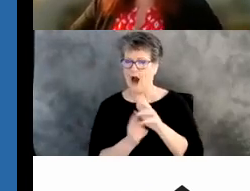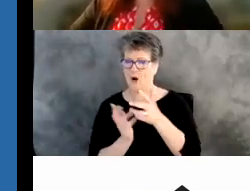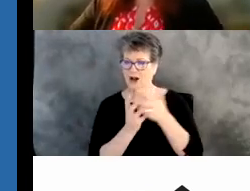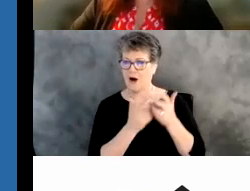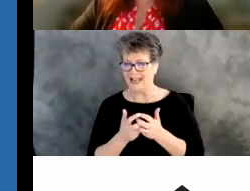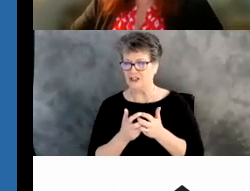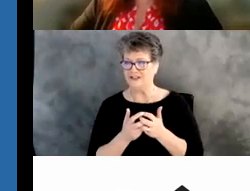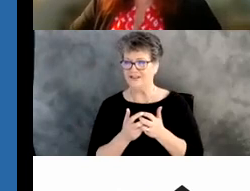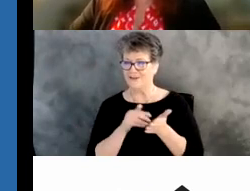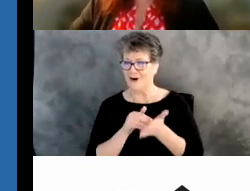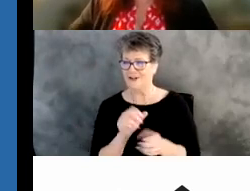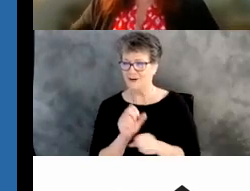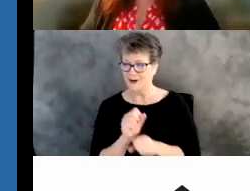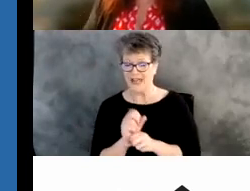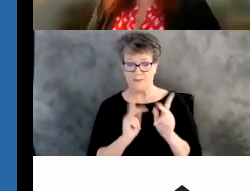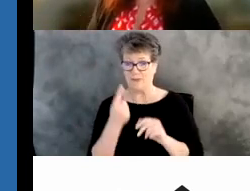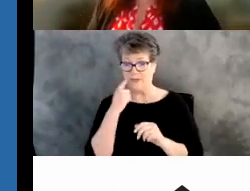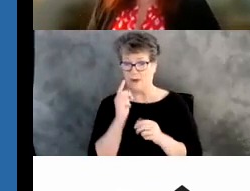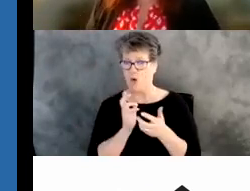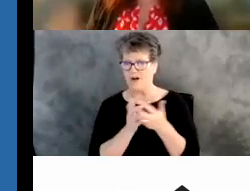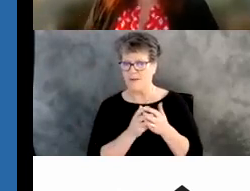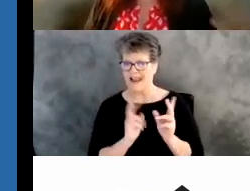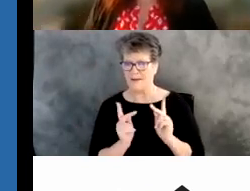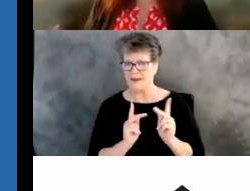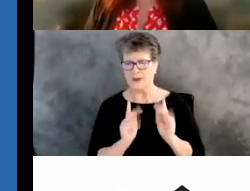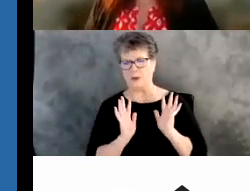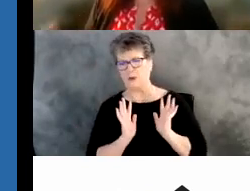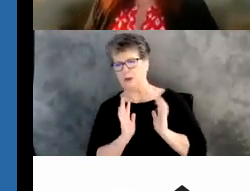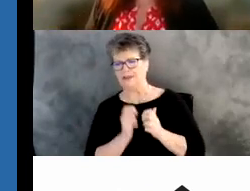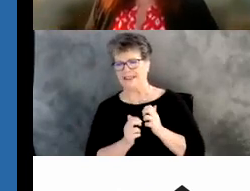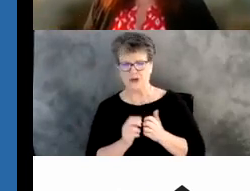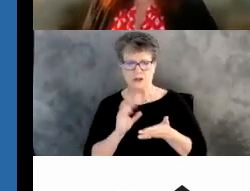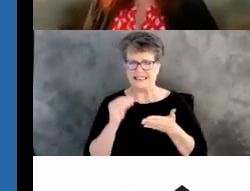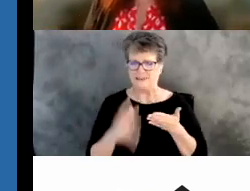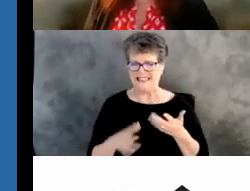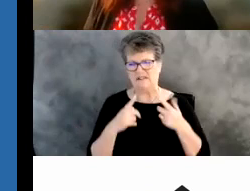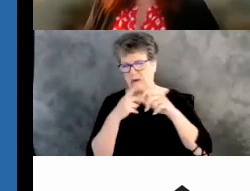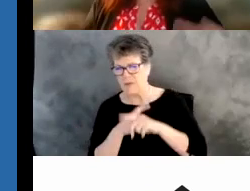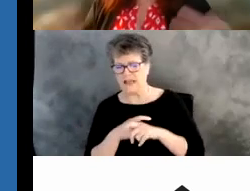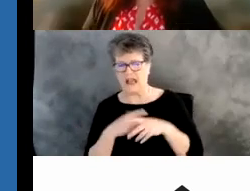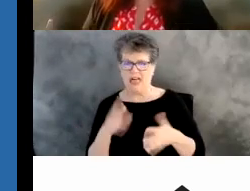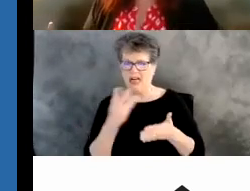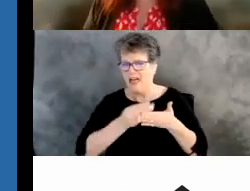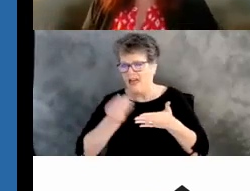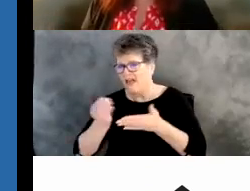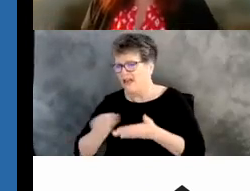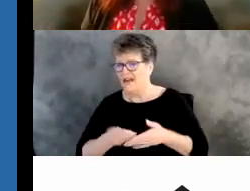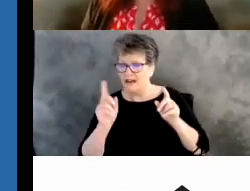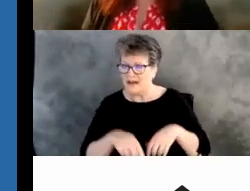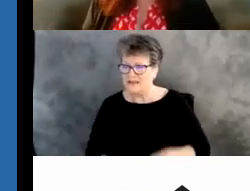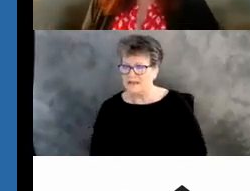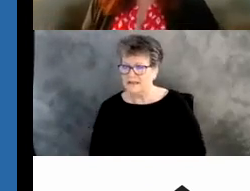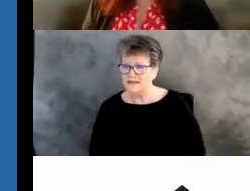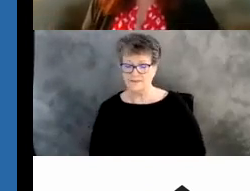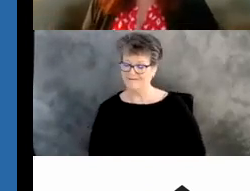work. A lot of people think, oh, accommodating people is difficult and expensive and complicated, and you got to buy a lot of stuff.